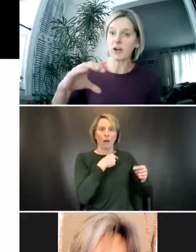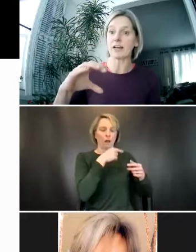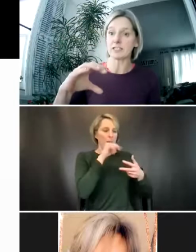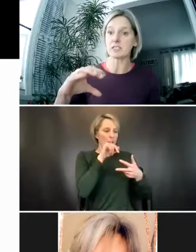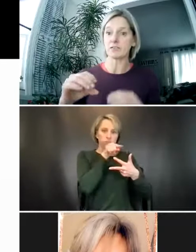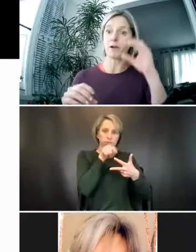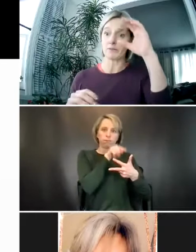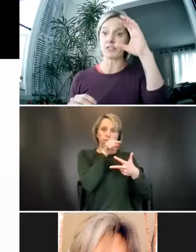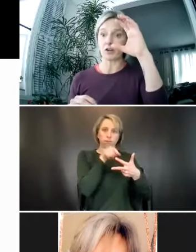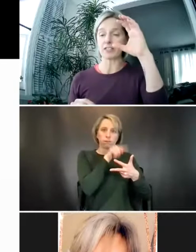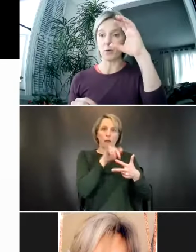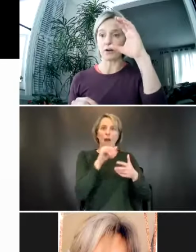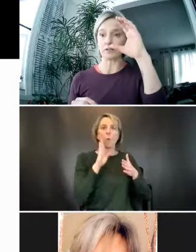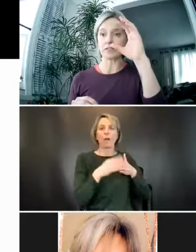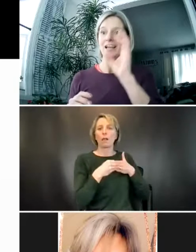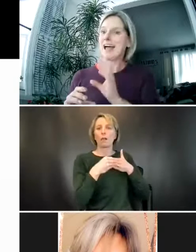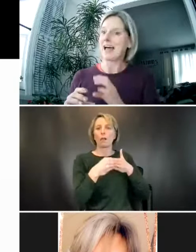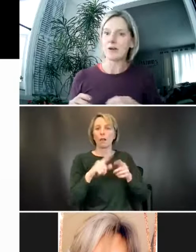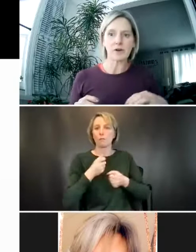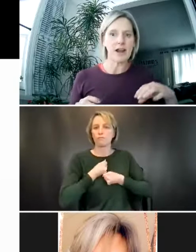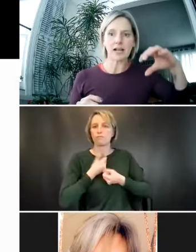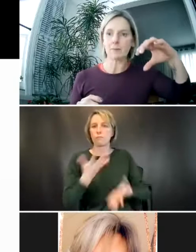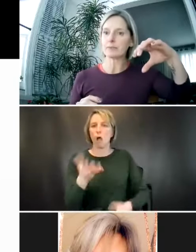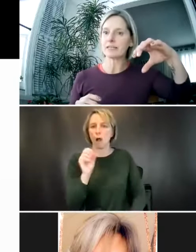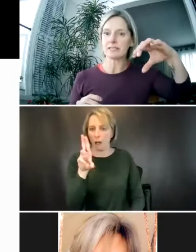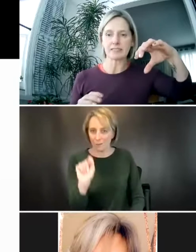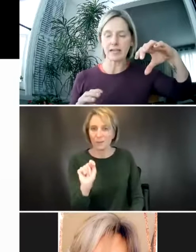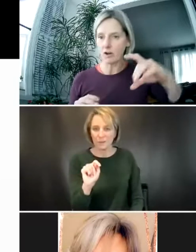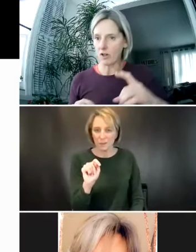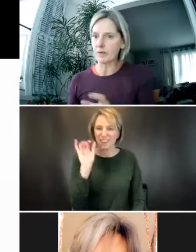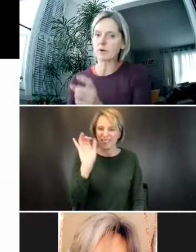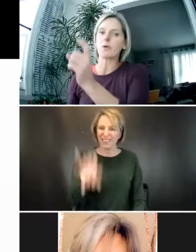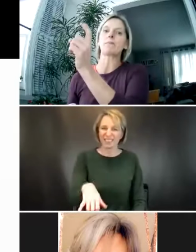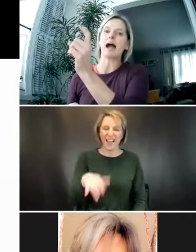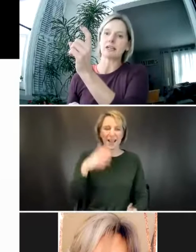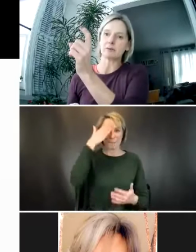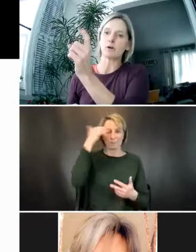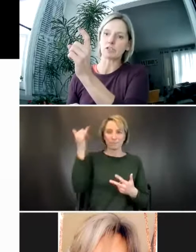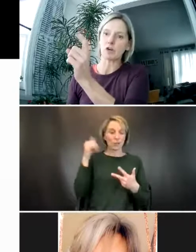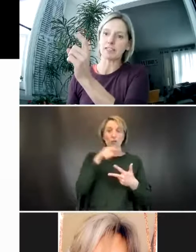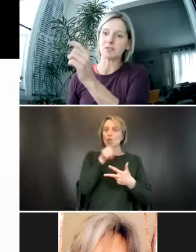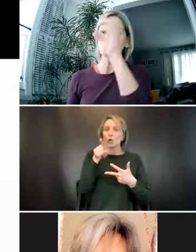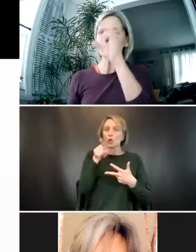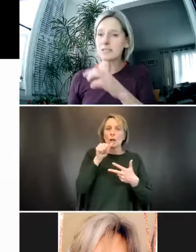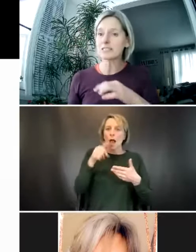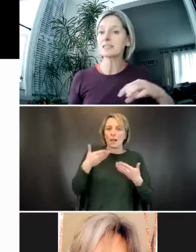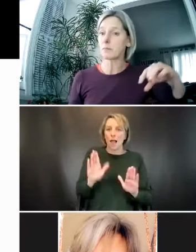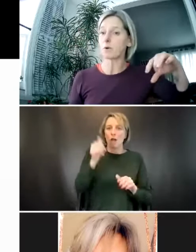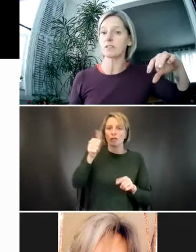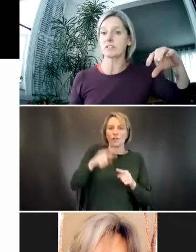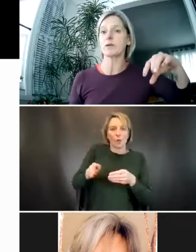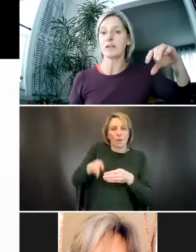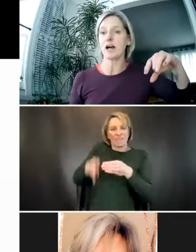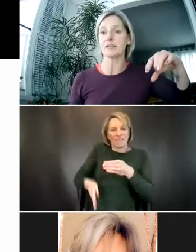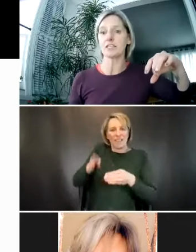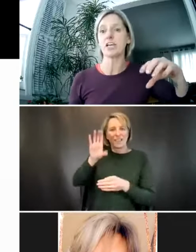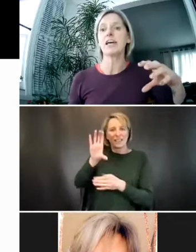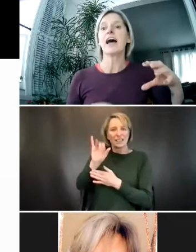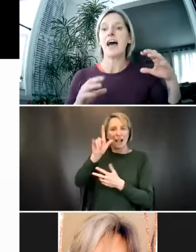more stress from the stressors, and then we're not completing the cycle and we're going back to more stress. It's really important